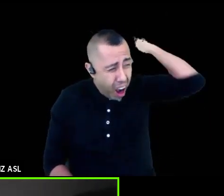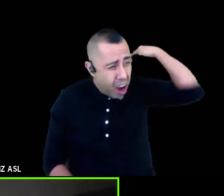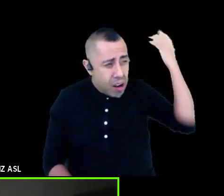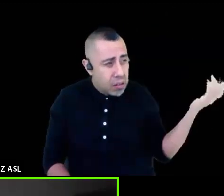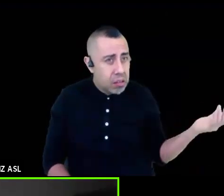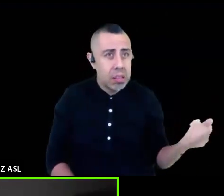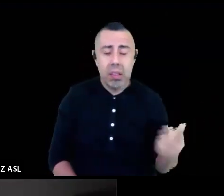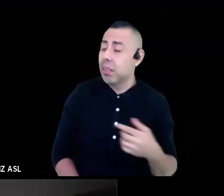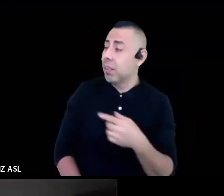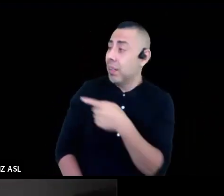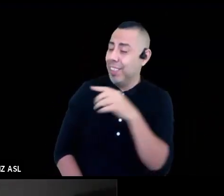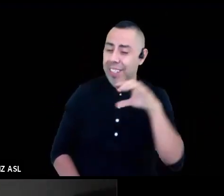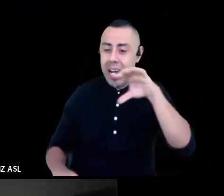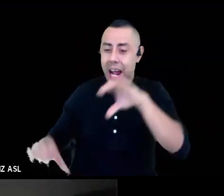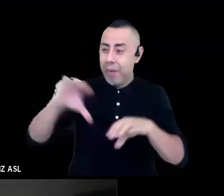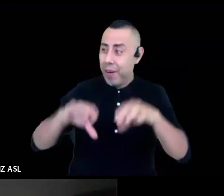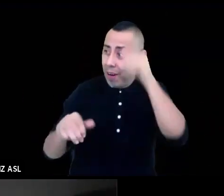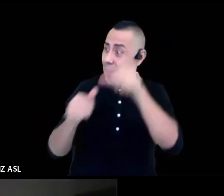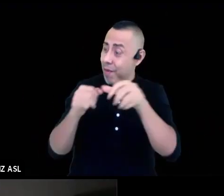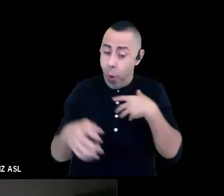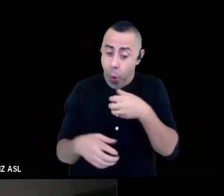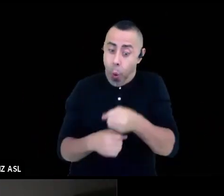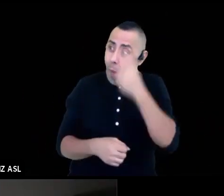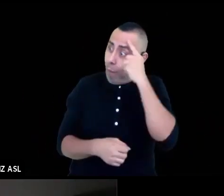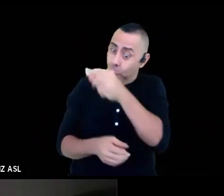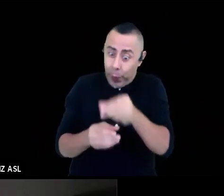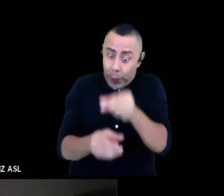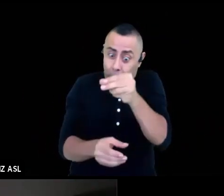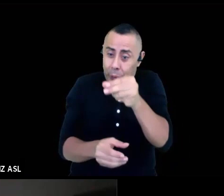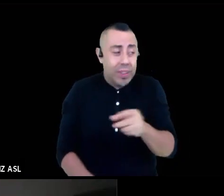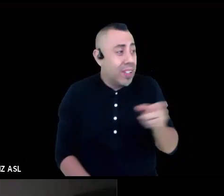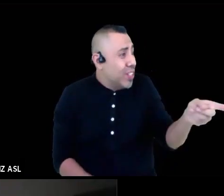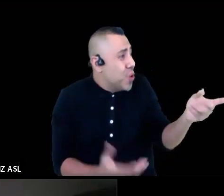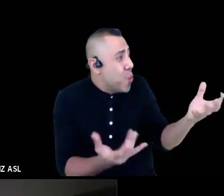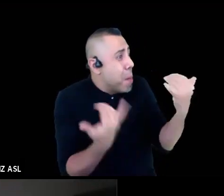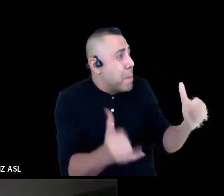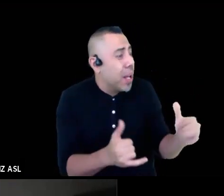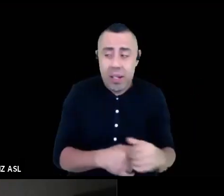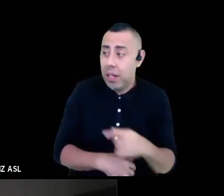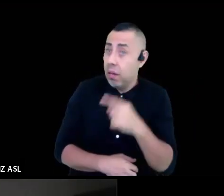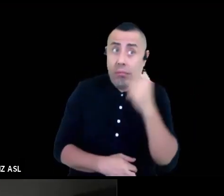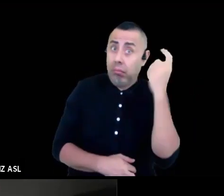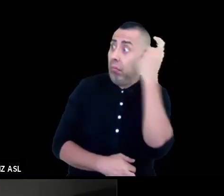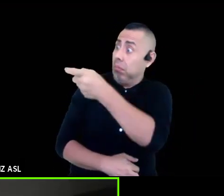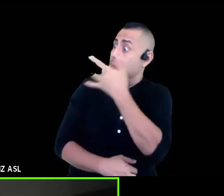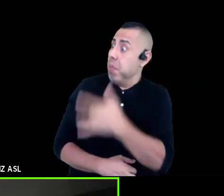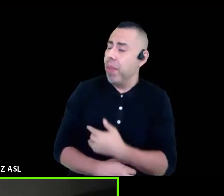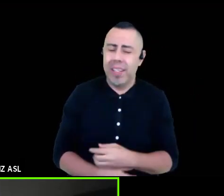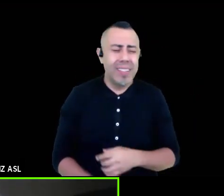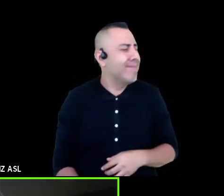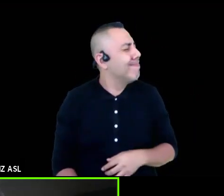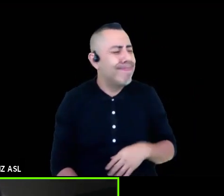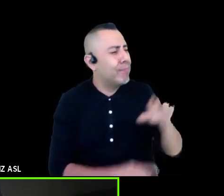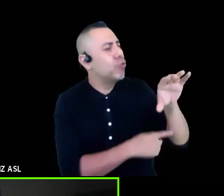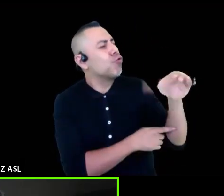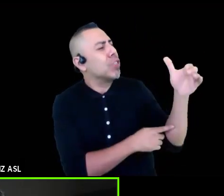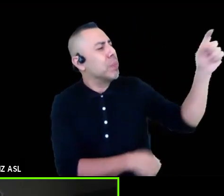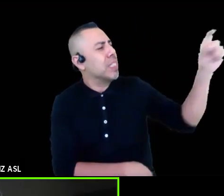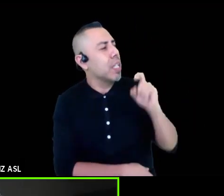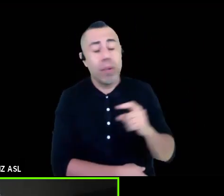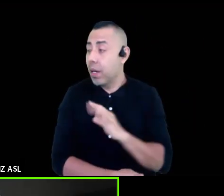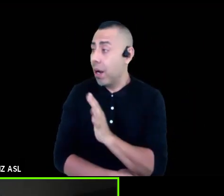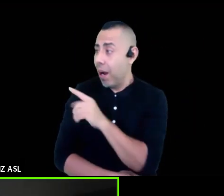me hold the beaker. You wanted to play. You got it for your birthday. I got it for Christmas. No, it was your birthday because it was in